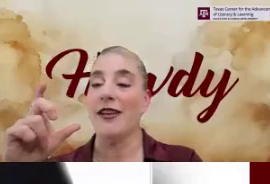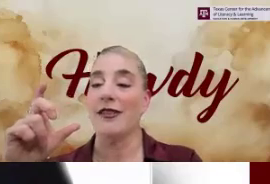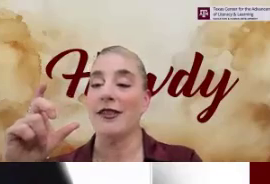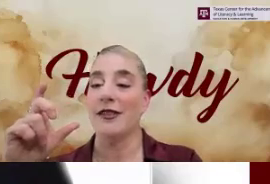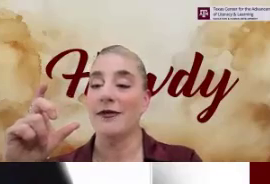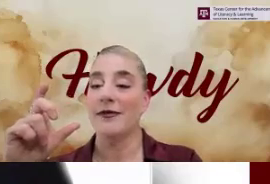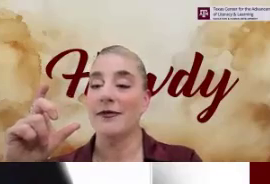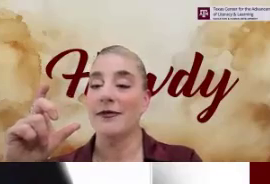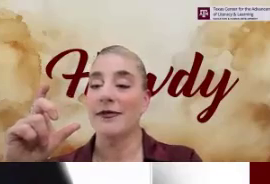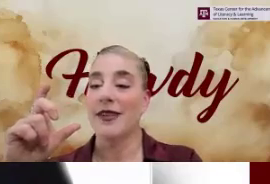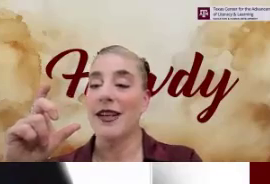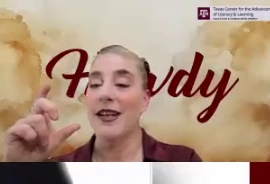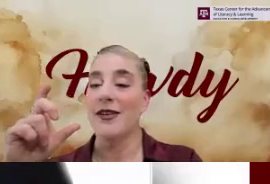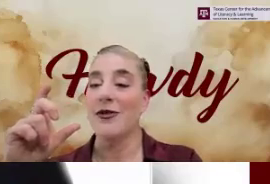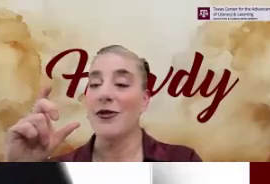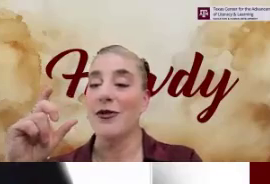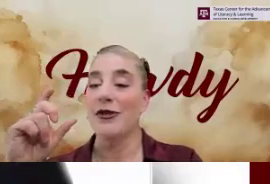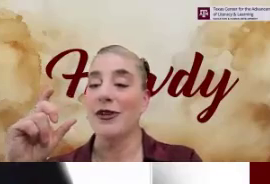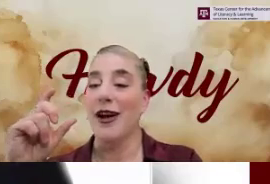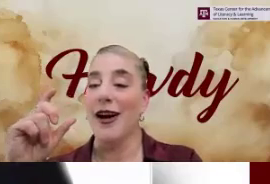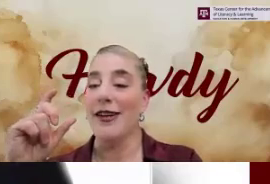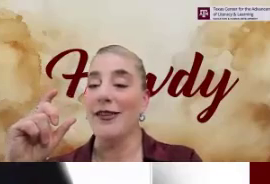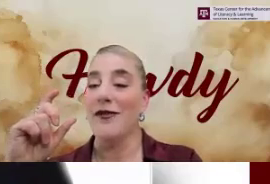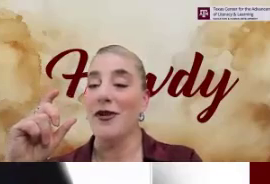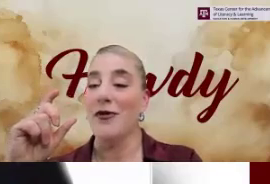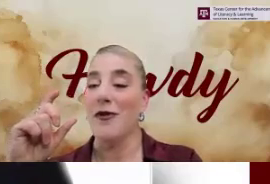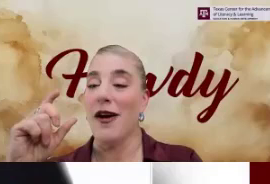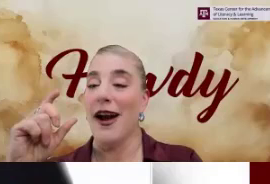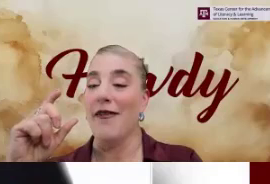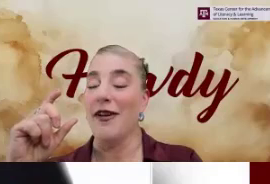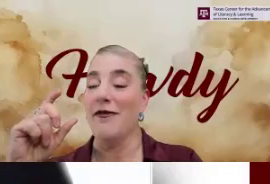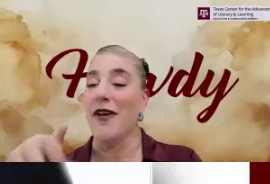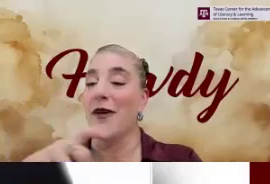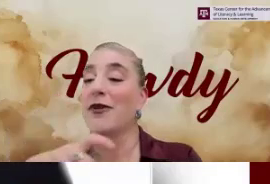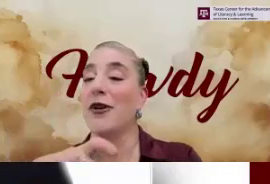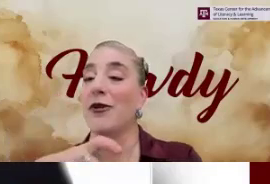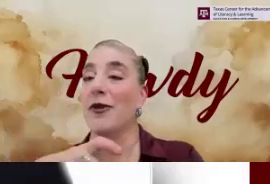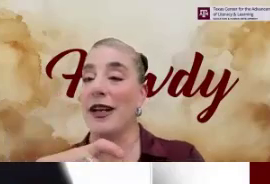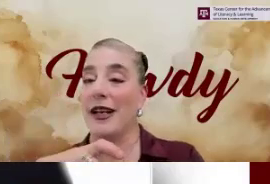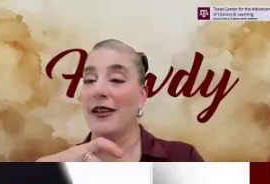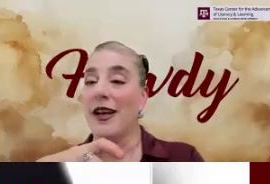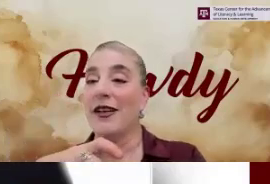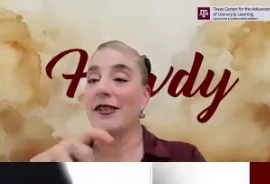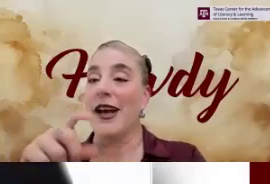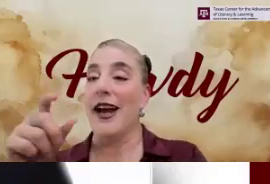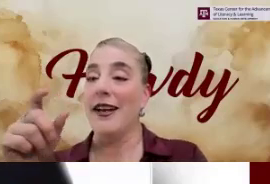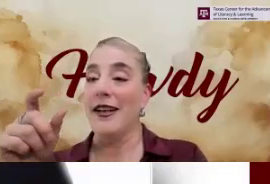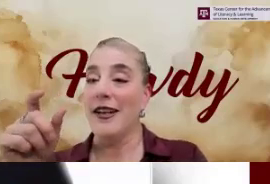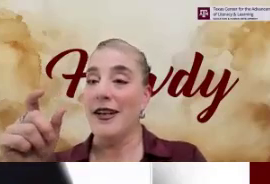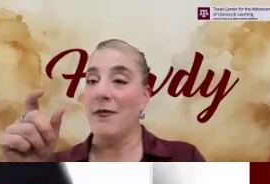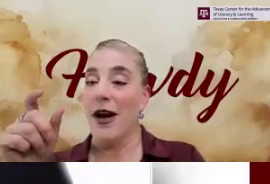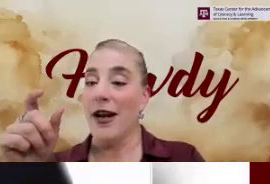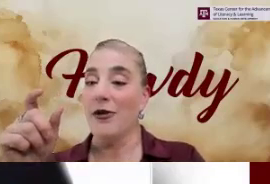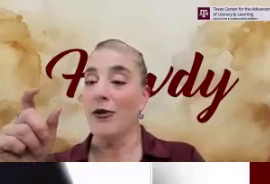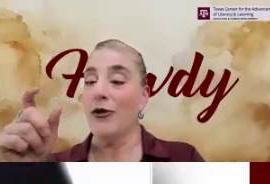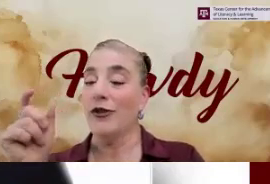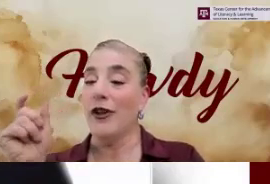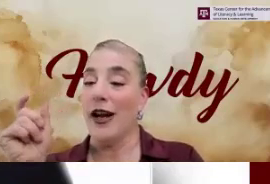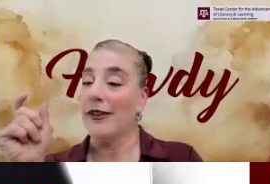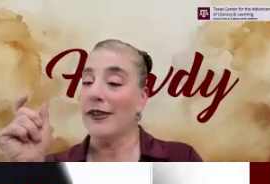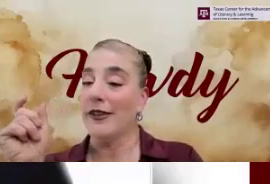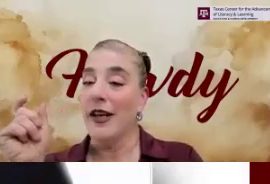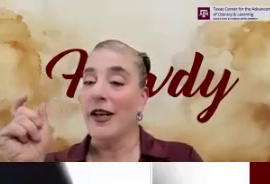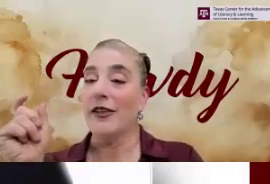alt text in Google Slides if you haven't found it already, because I added it in my